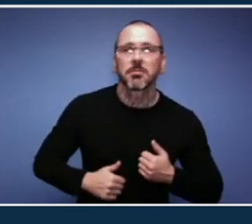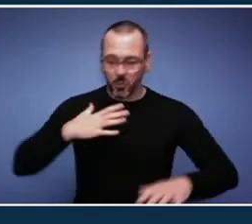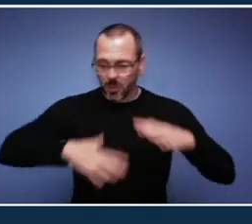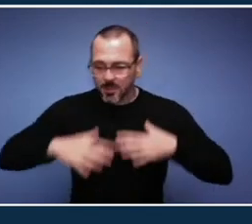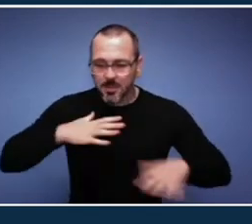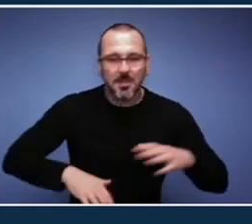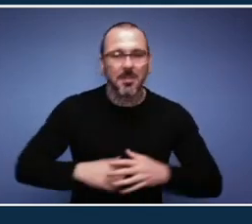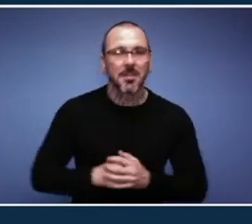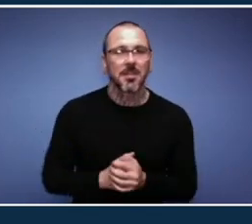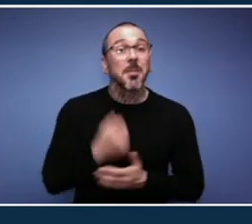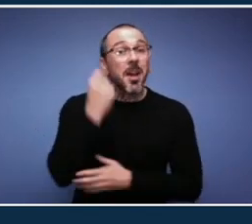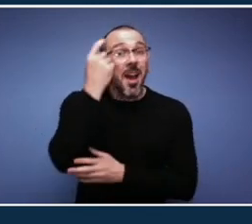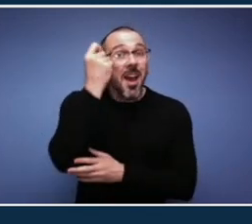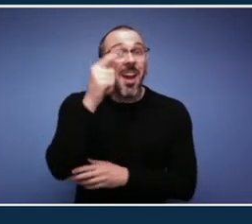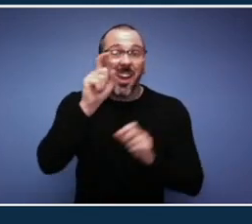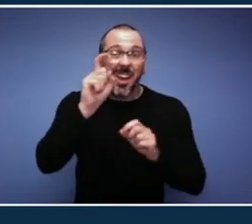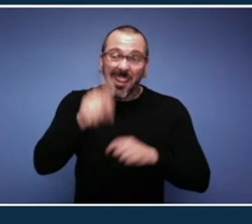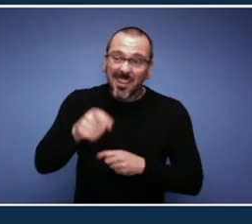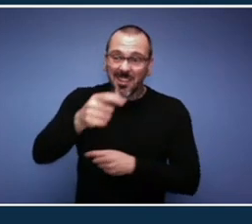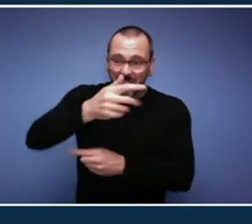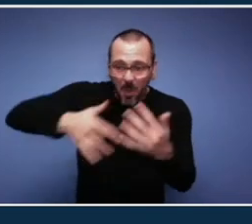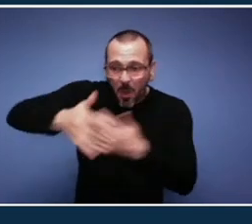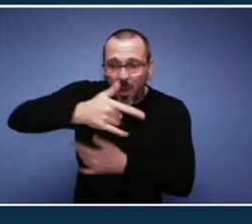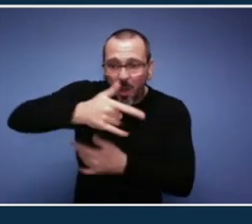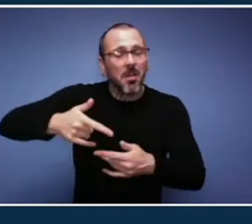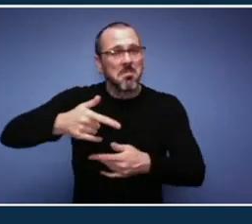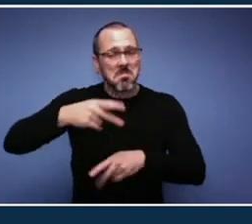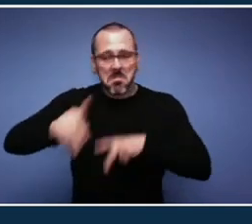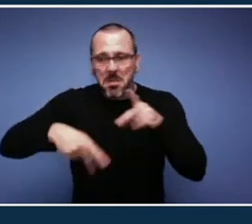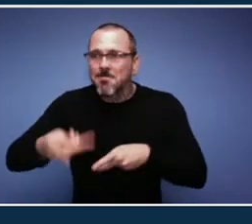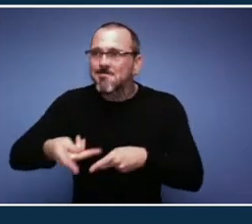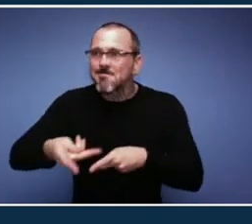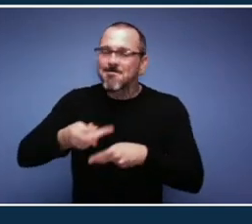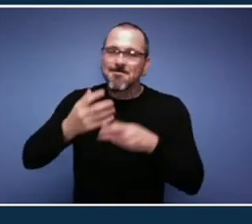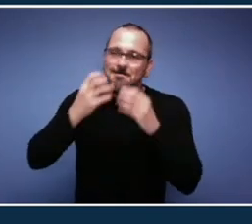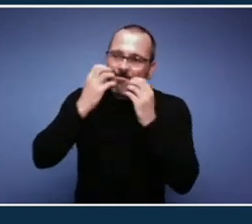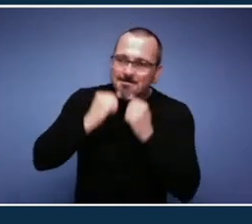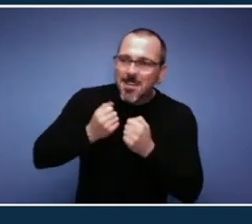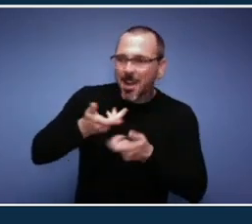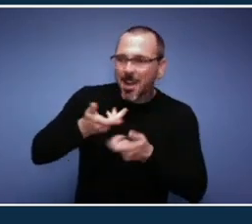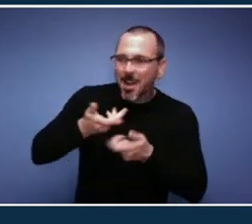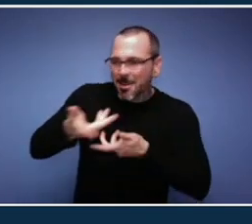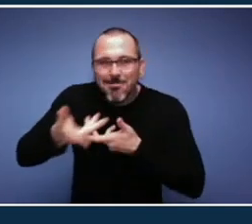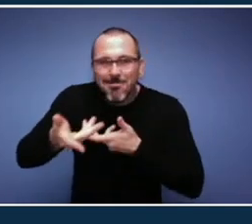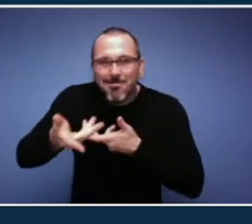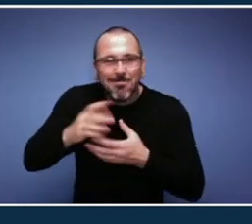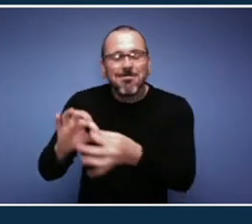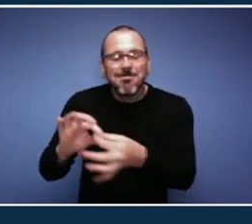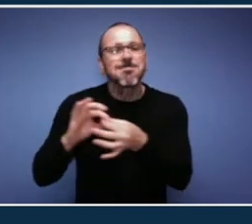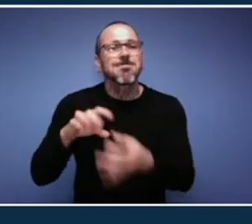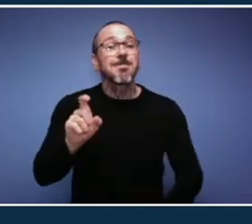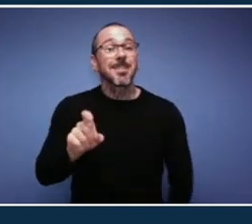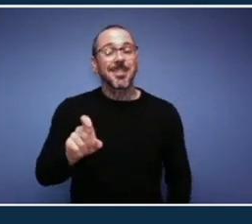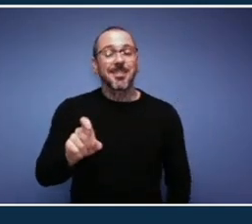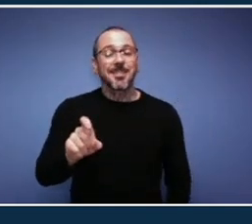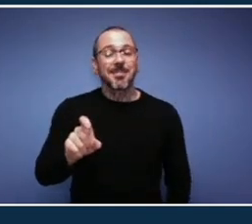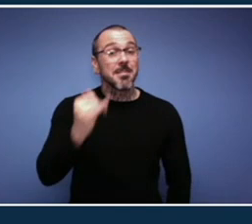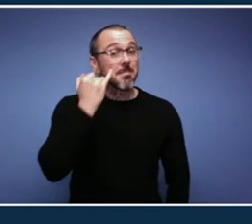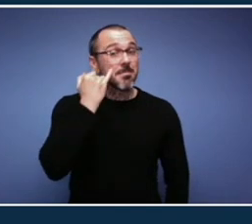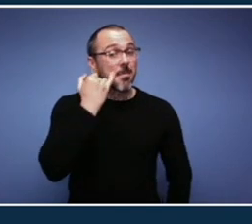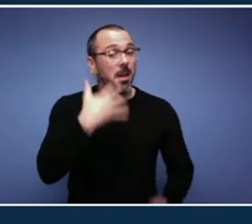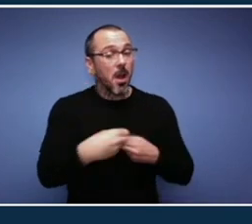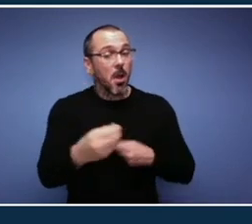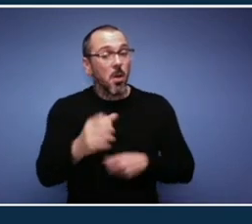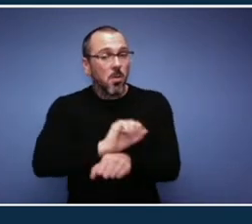care about me and who I care about. I need meaningful employment in the community